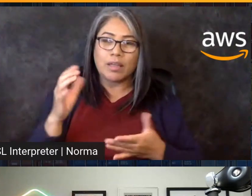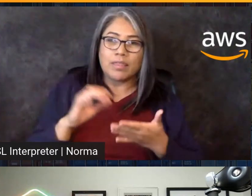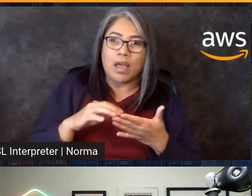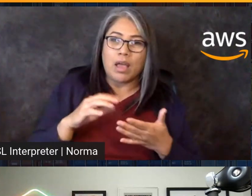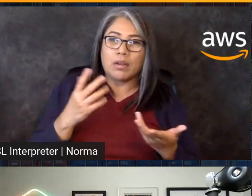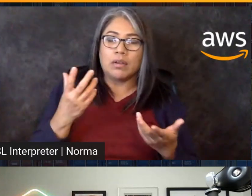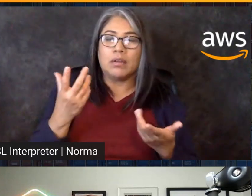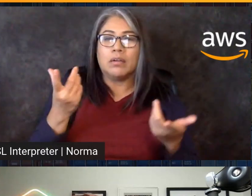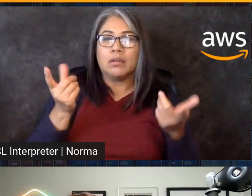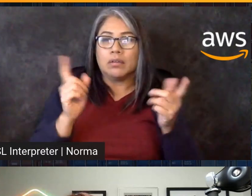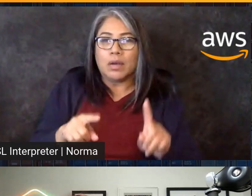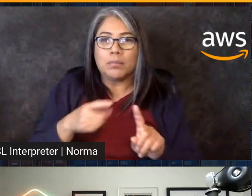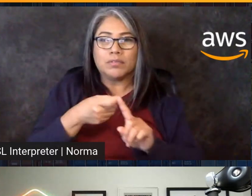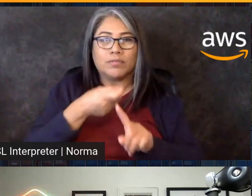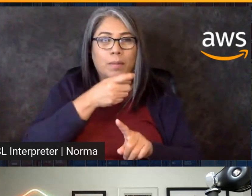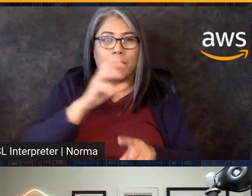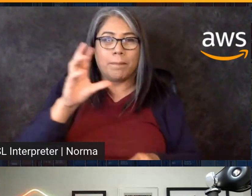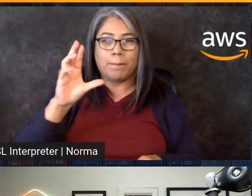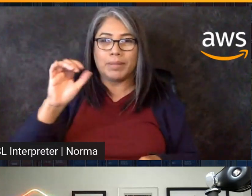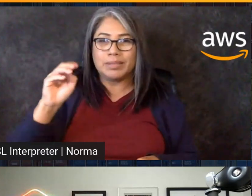of Cilium's